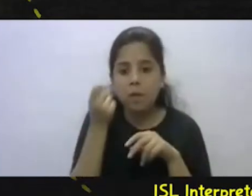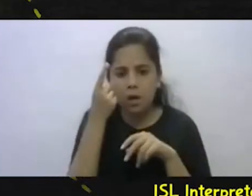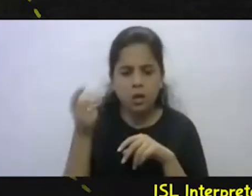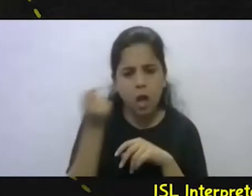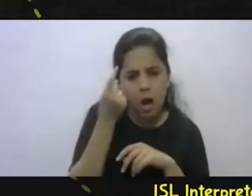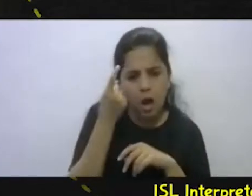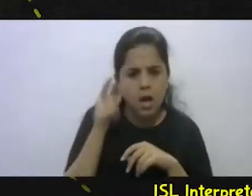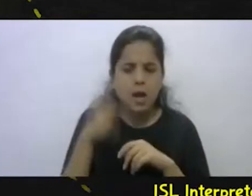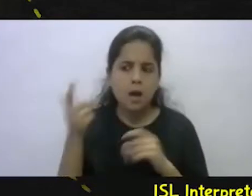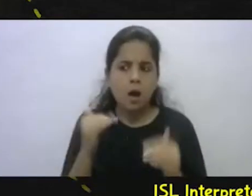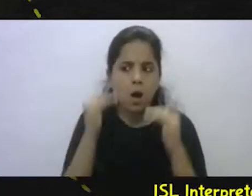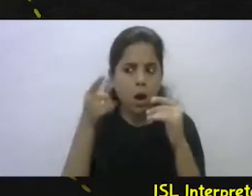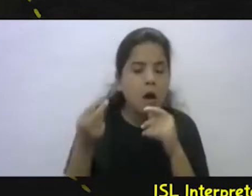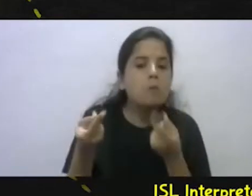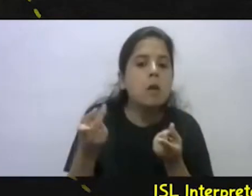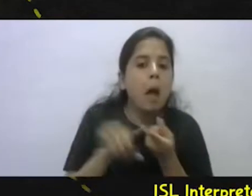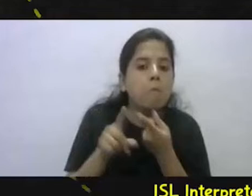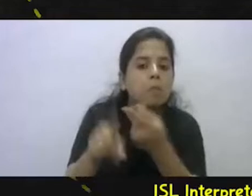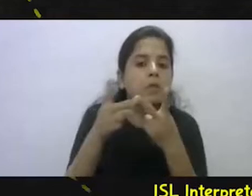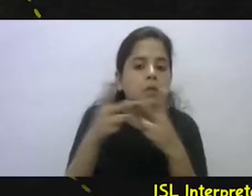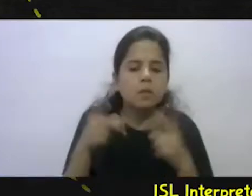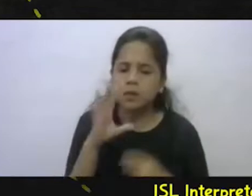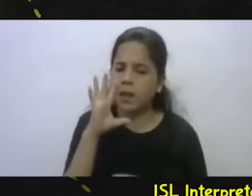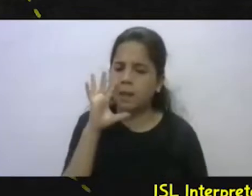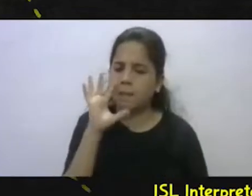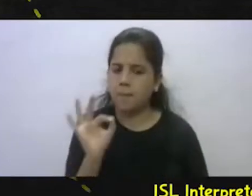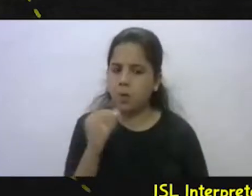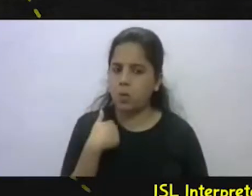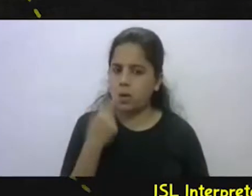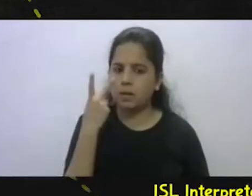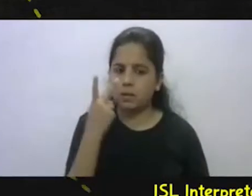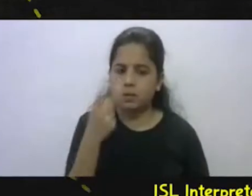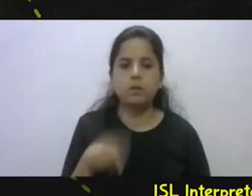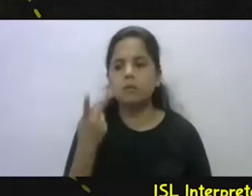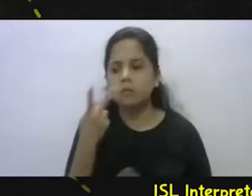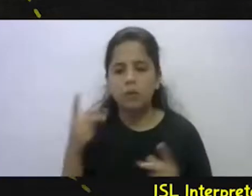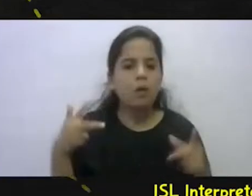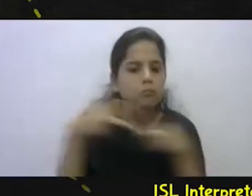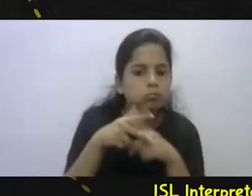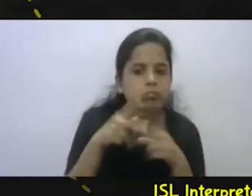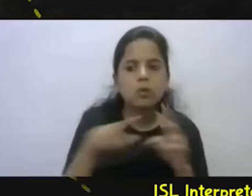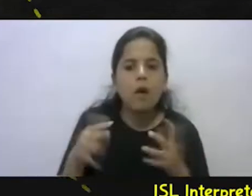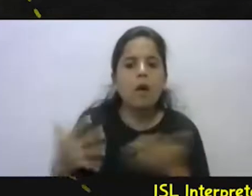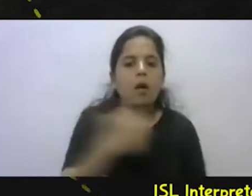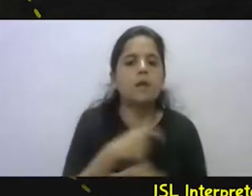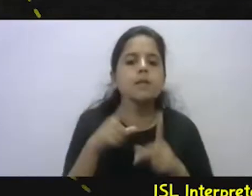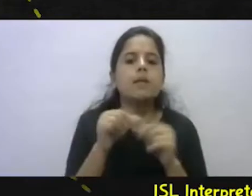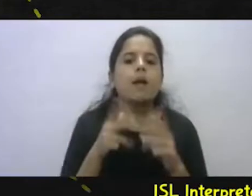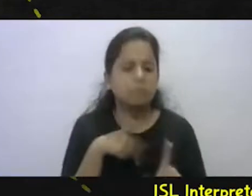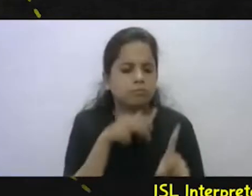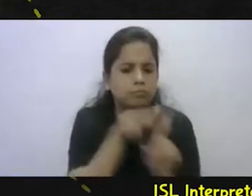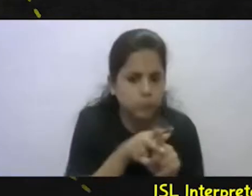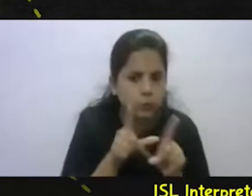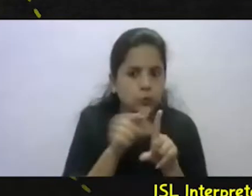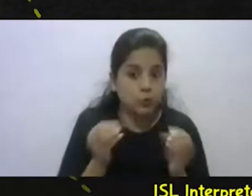of affirmative action. And I think this is an extremely important intervention as well as collecting data, because in a way it is